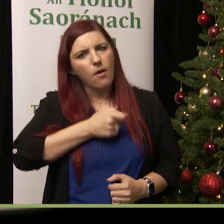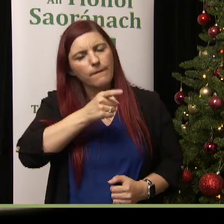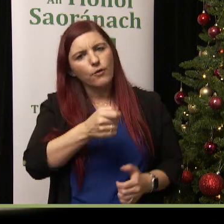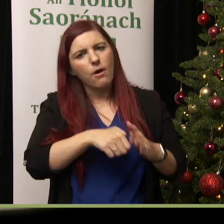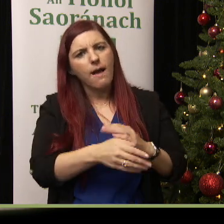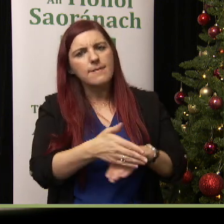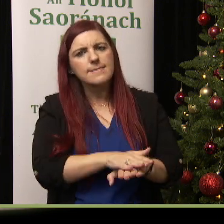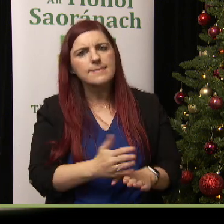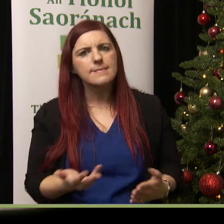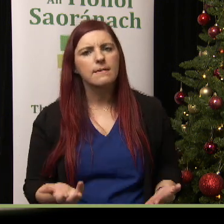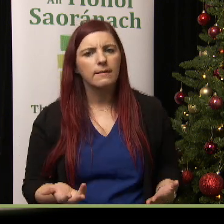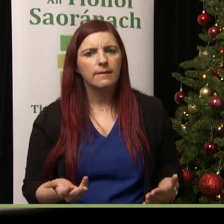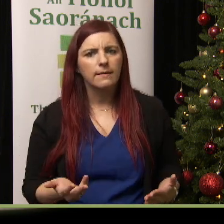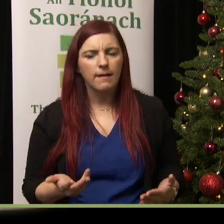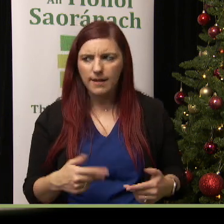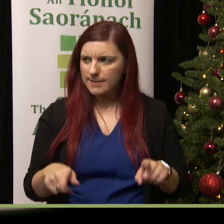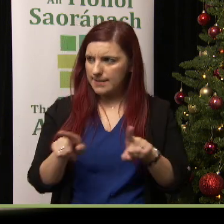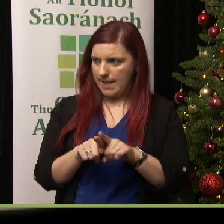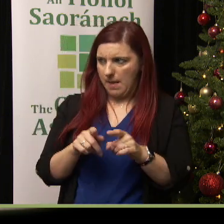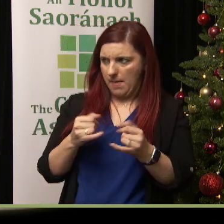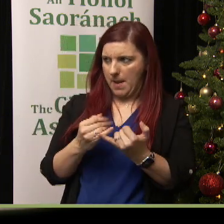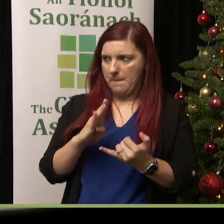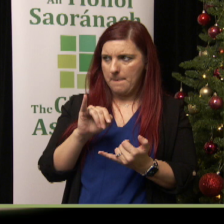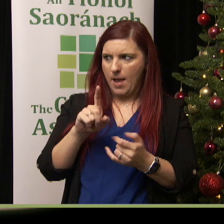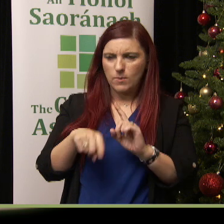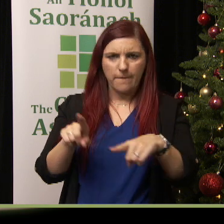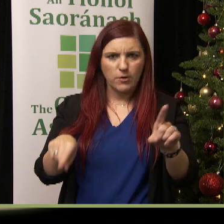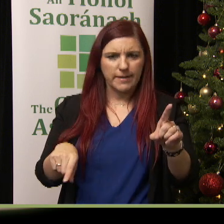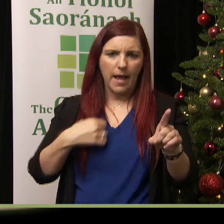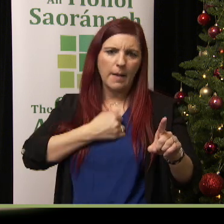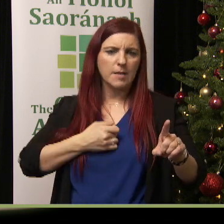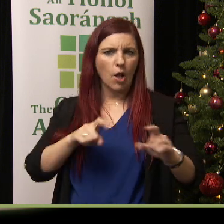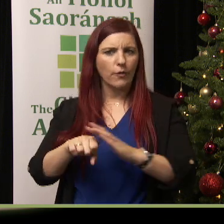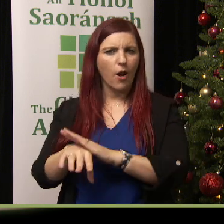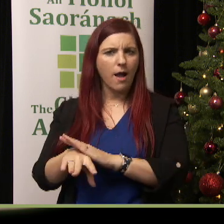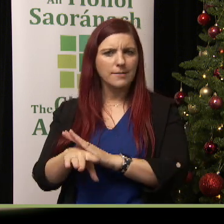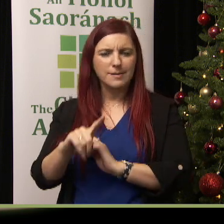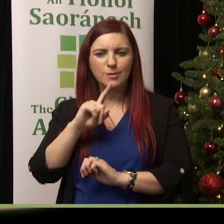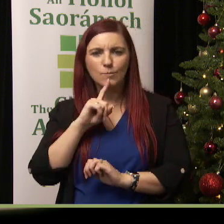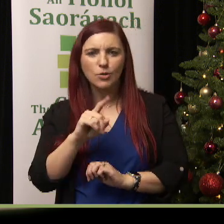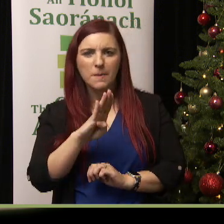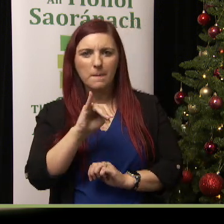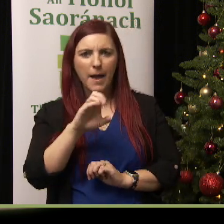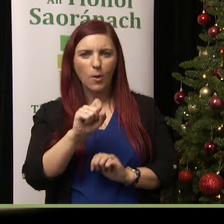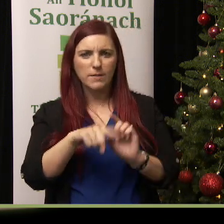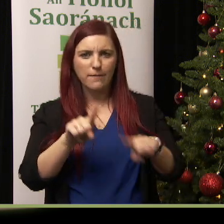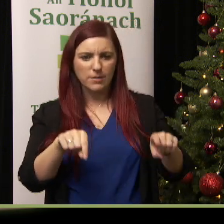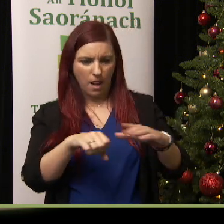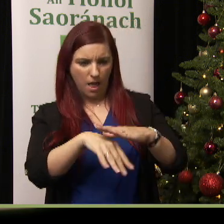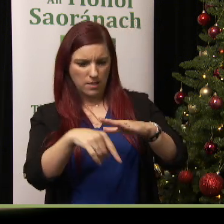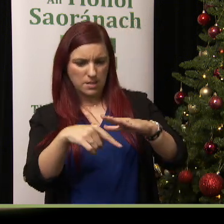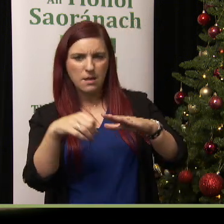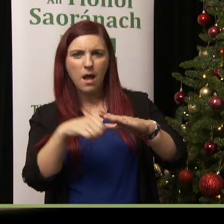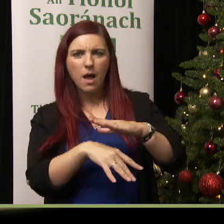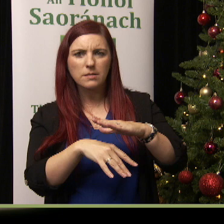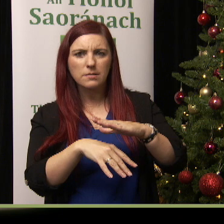using with biodiversity. I'm sorry for your loss. But really, what is biodiversity loss? Biodiversity